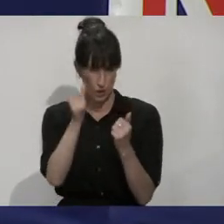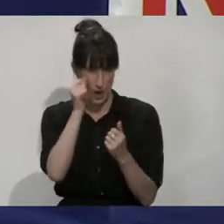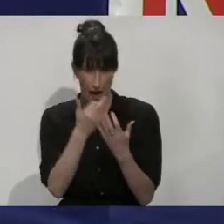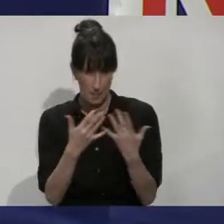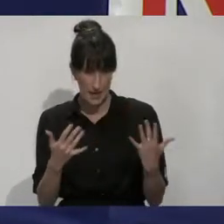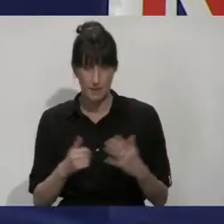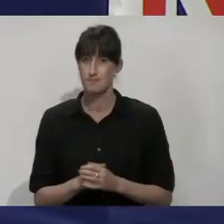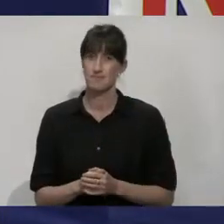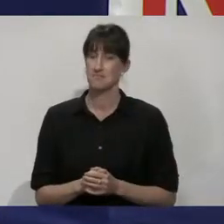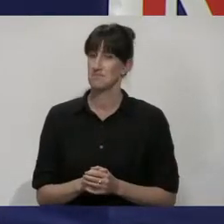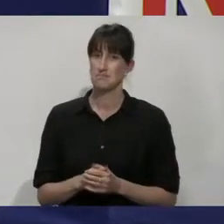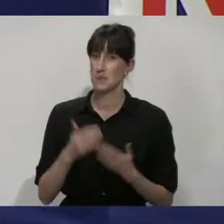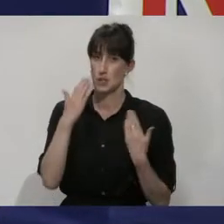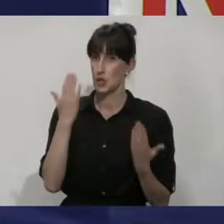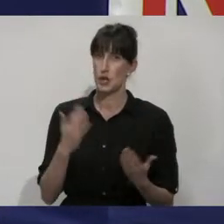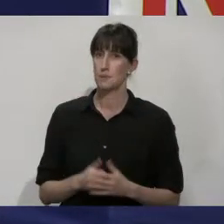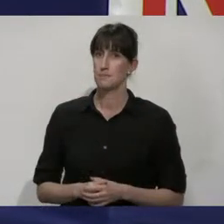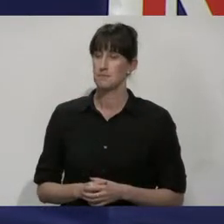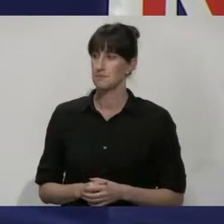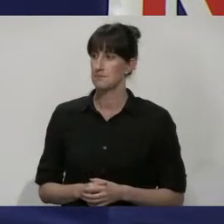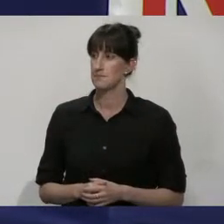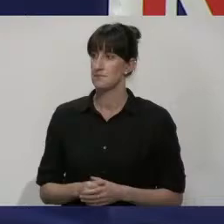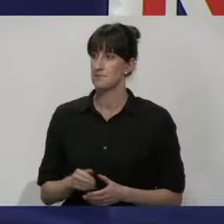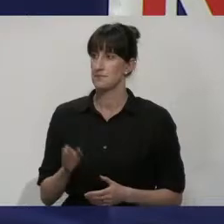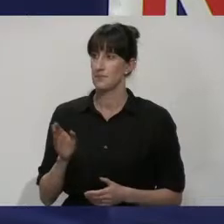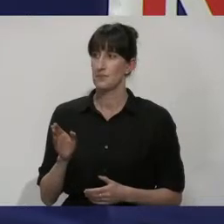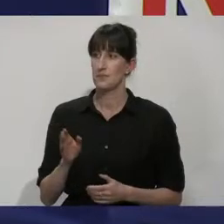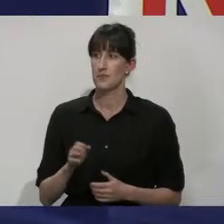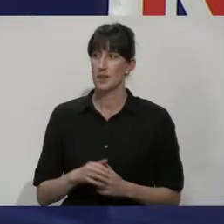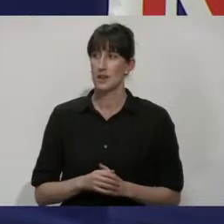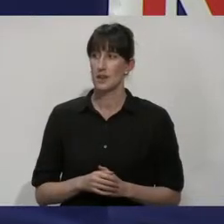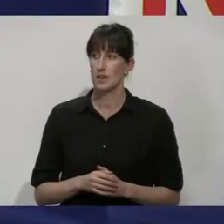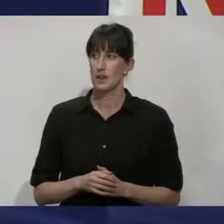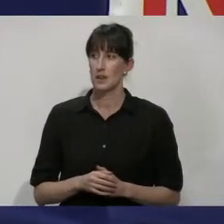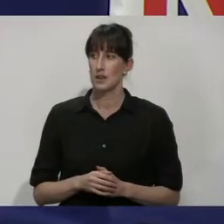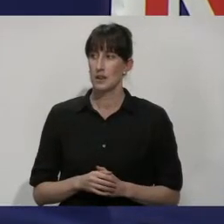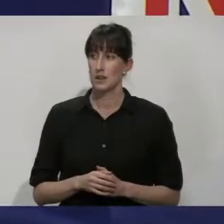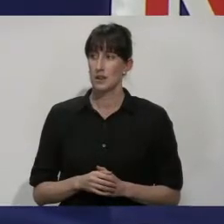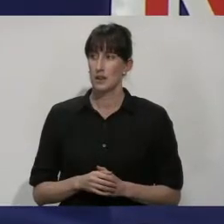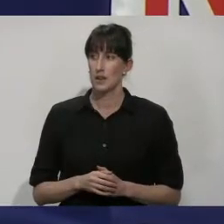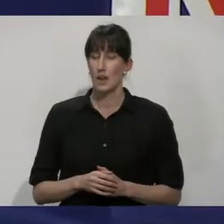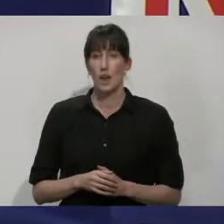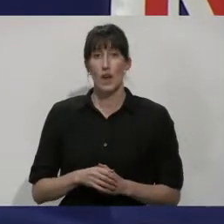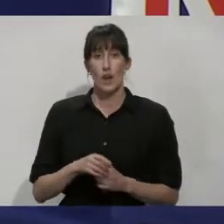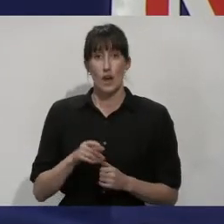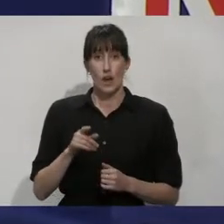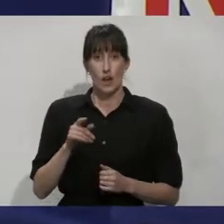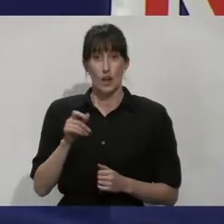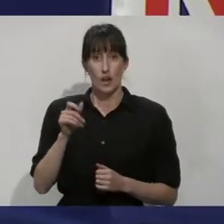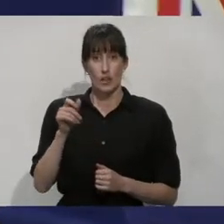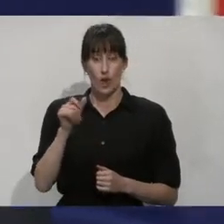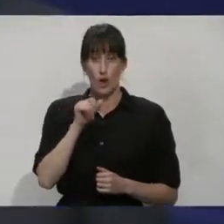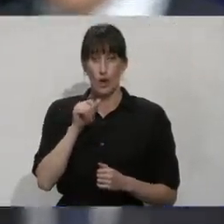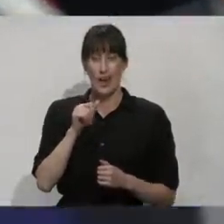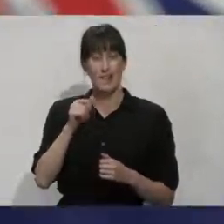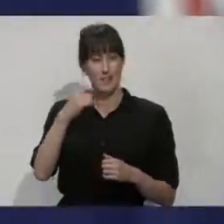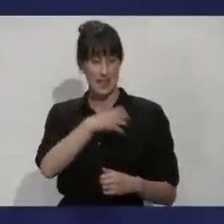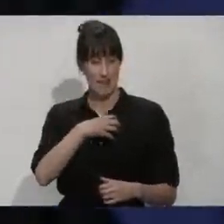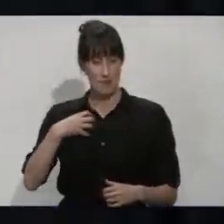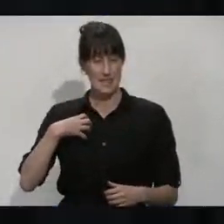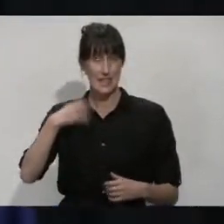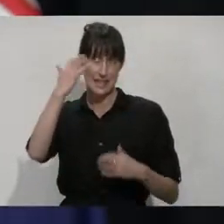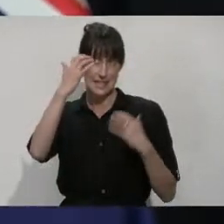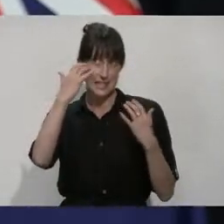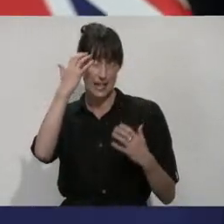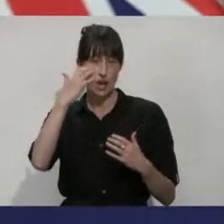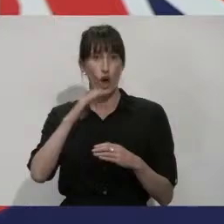Henry. At any point considered barring people from entering the country if they don't return a negative test before getting on the aeroplane? Well, one of the things that